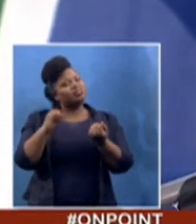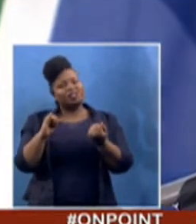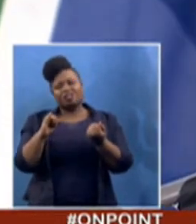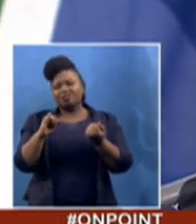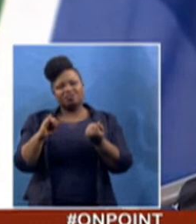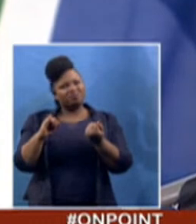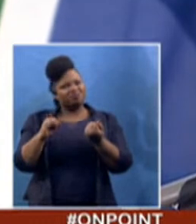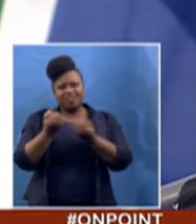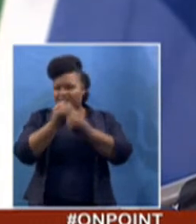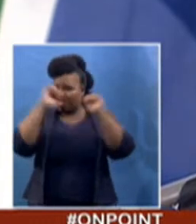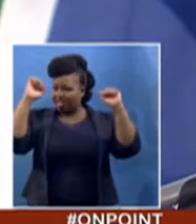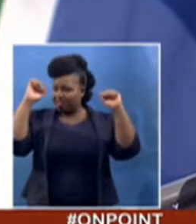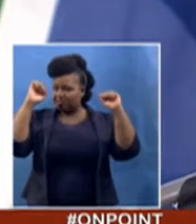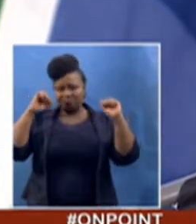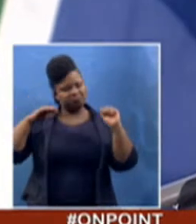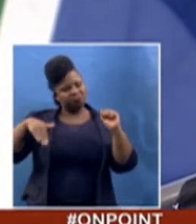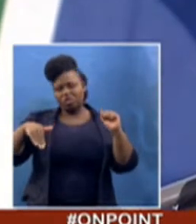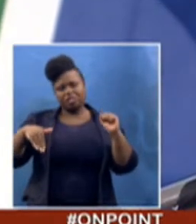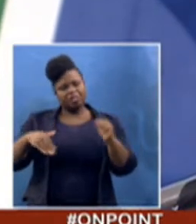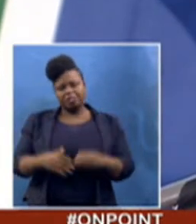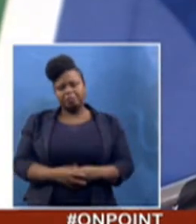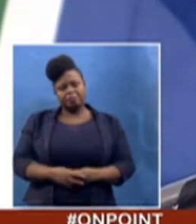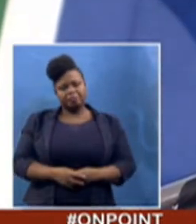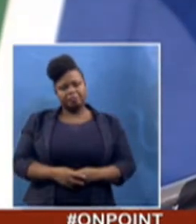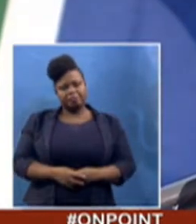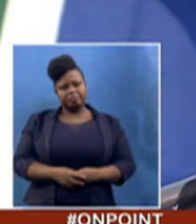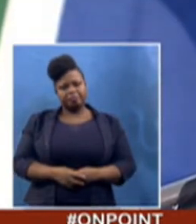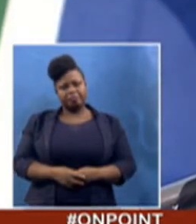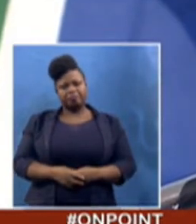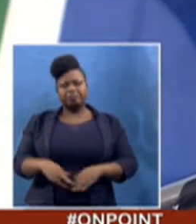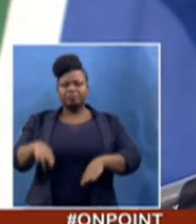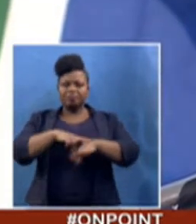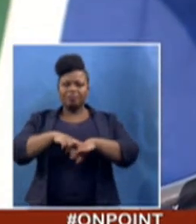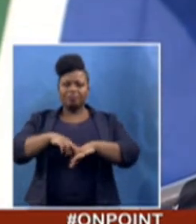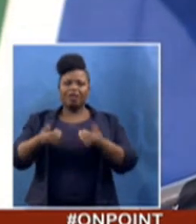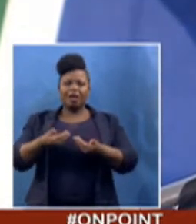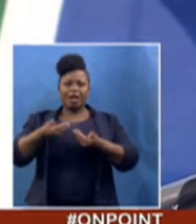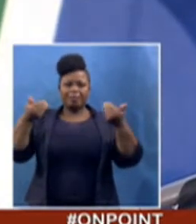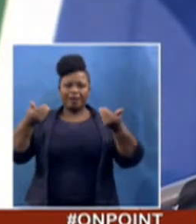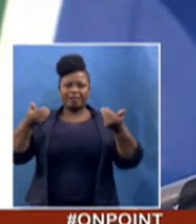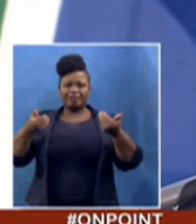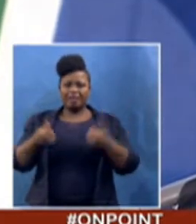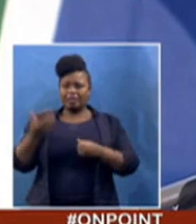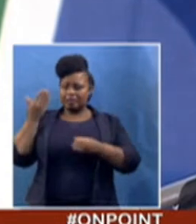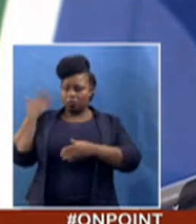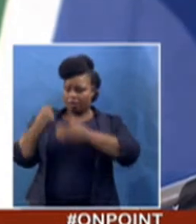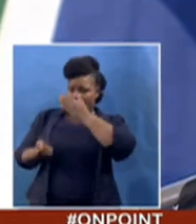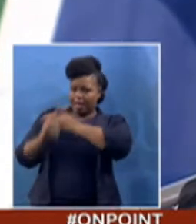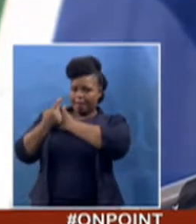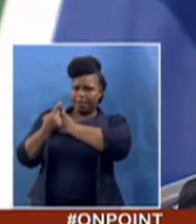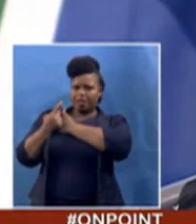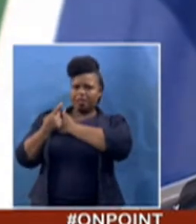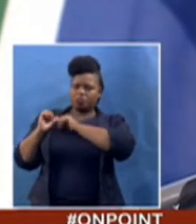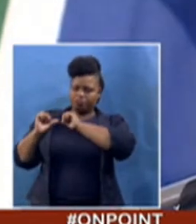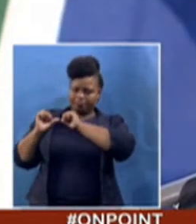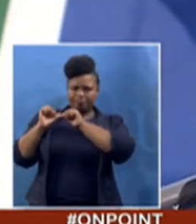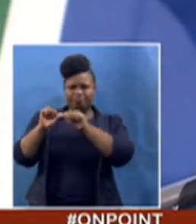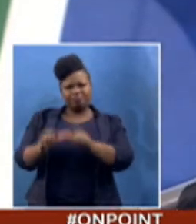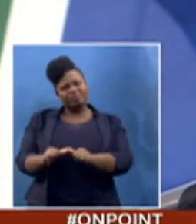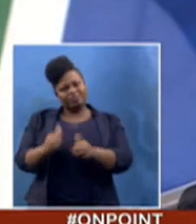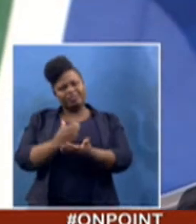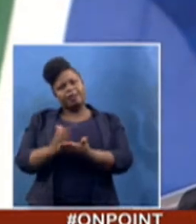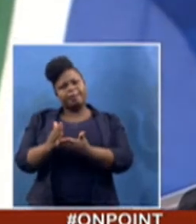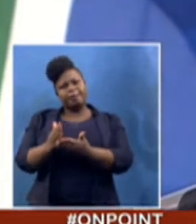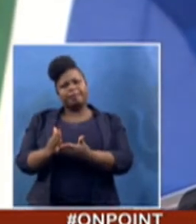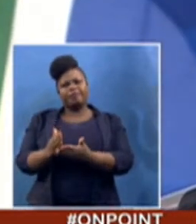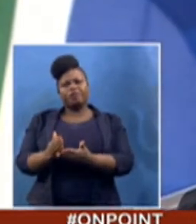elusive. The legacy of apartheid remains a defining feature of